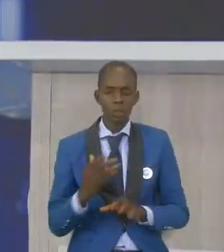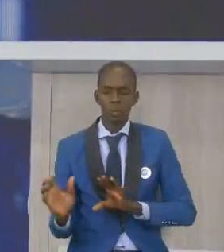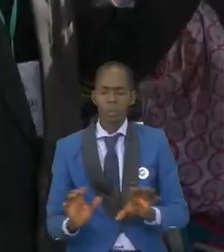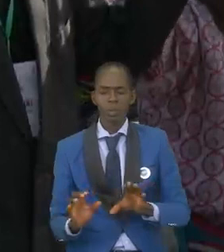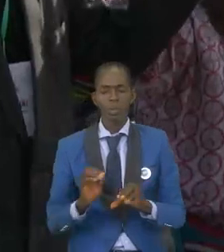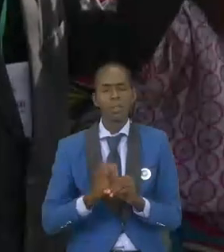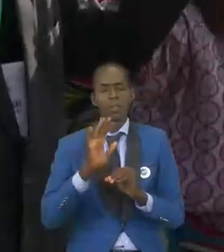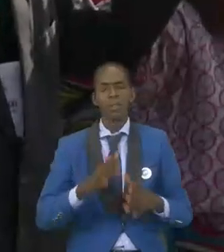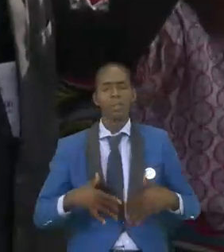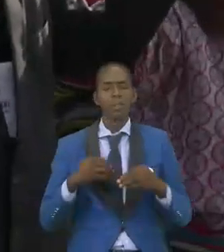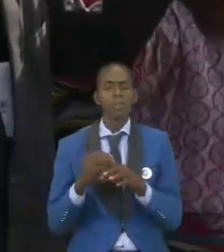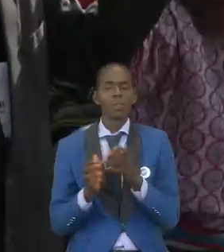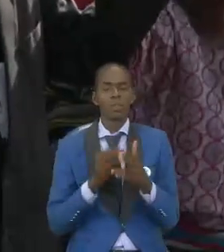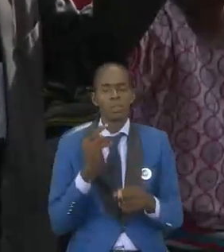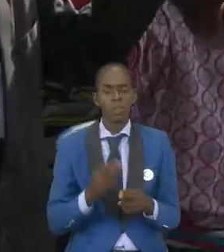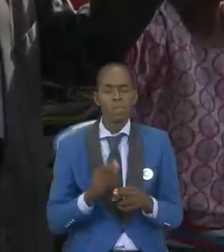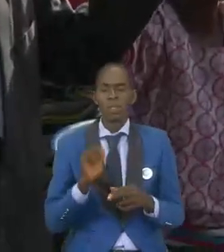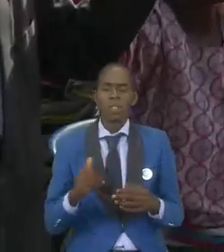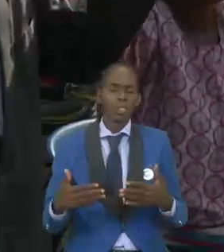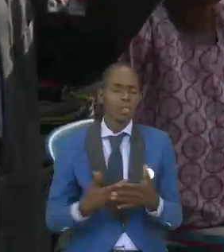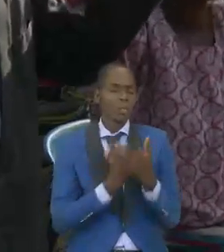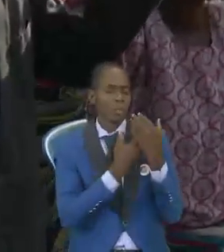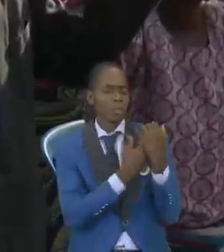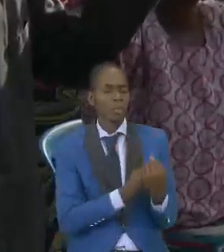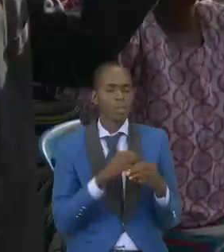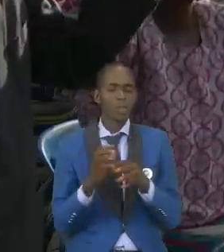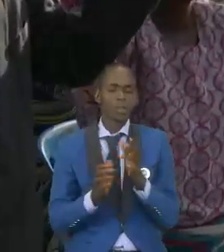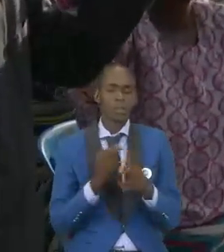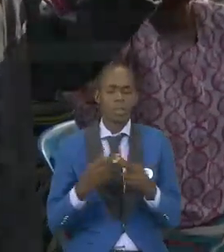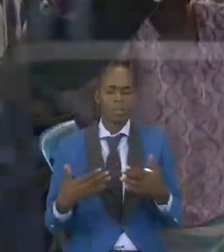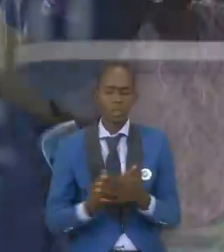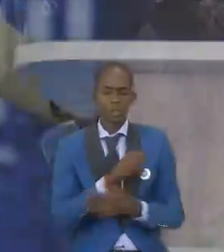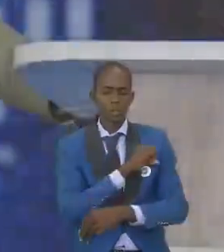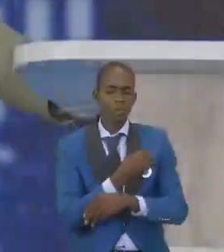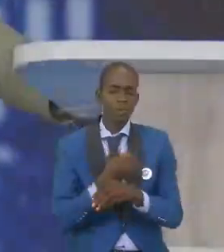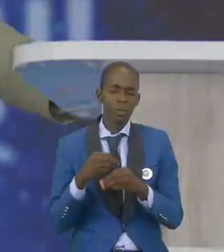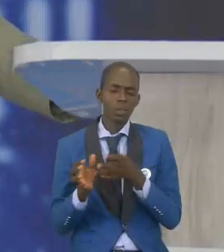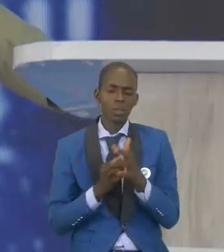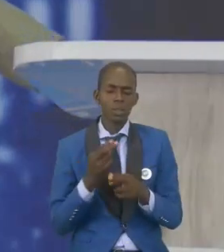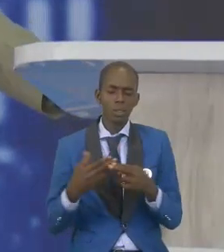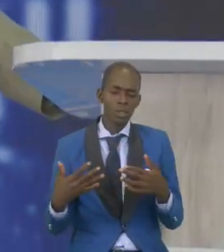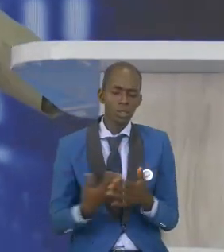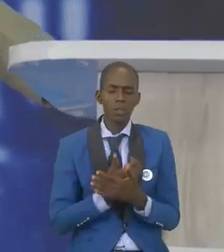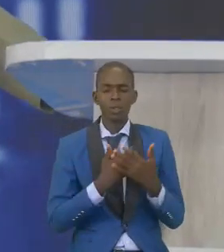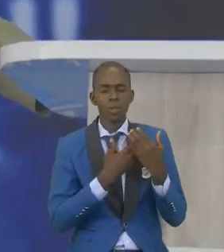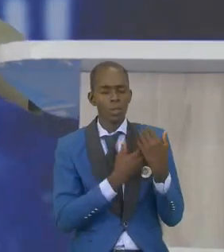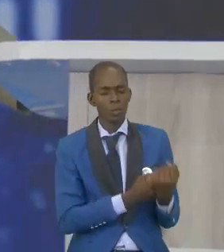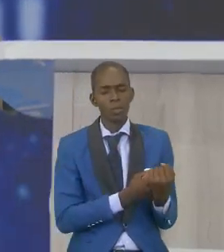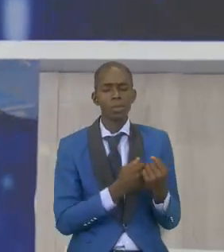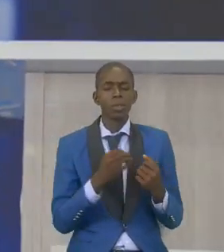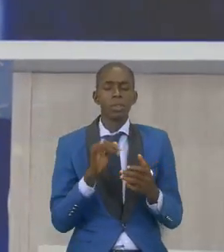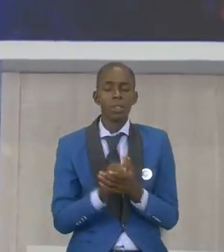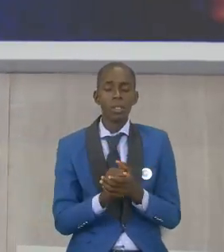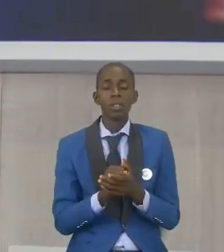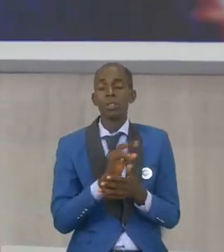life. A new courage. A new strength. A new confidence. That nothing